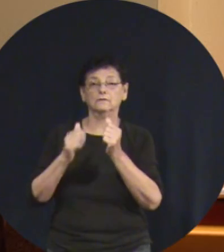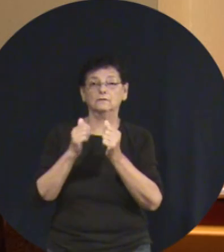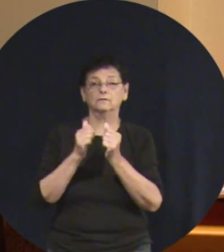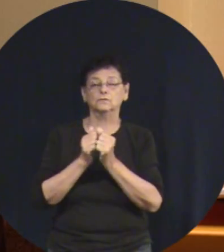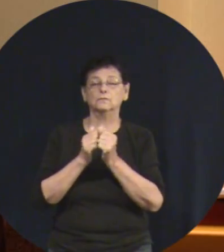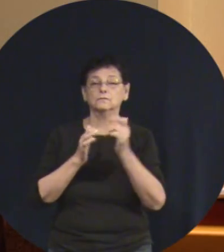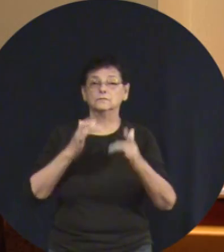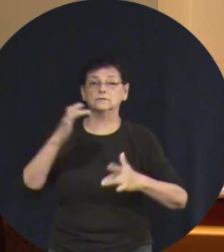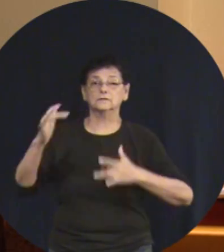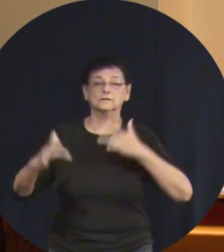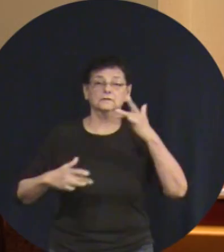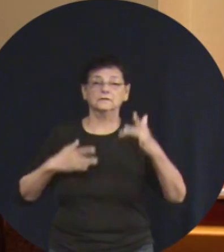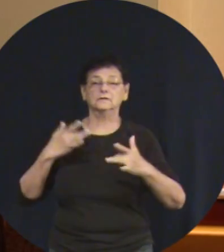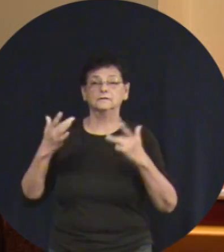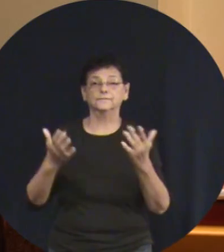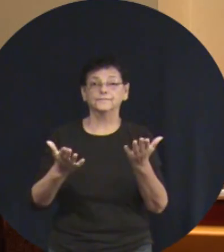with